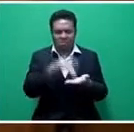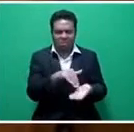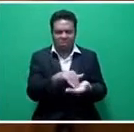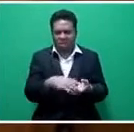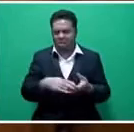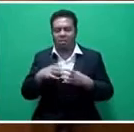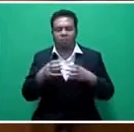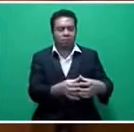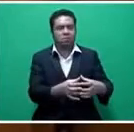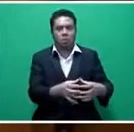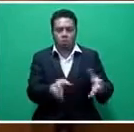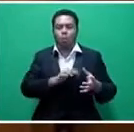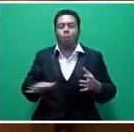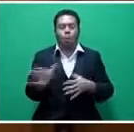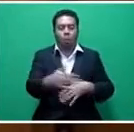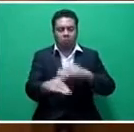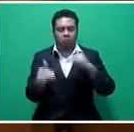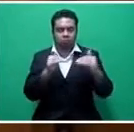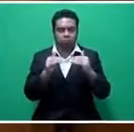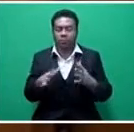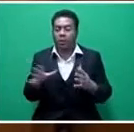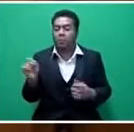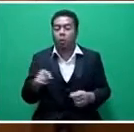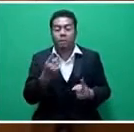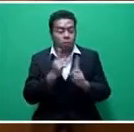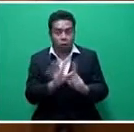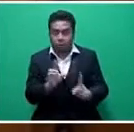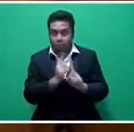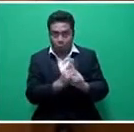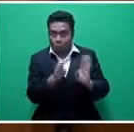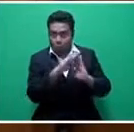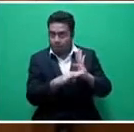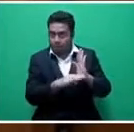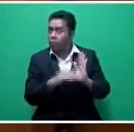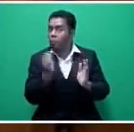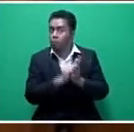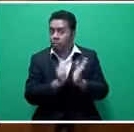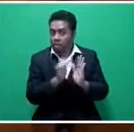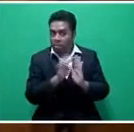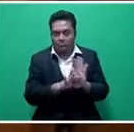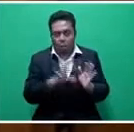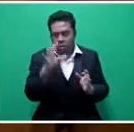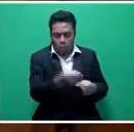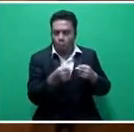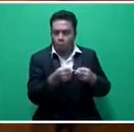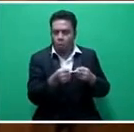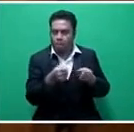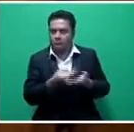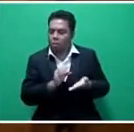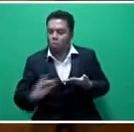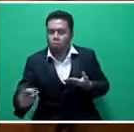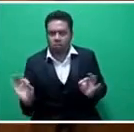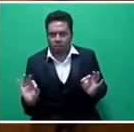grant. When there are cases of non-compliance received by the Ministry, in many cases it is resolved, but in